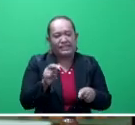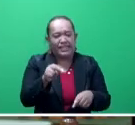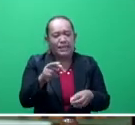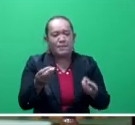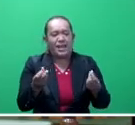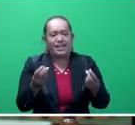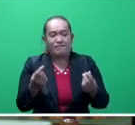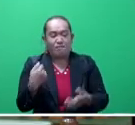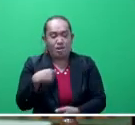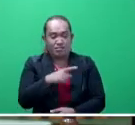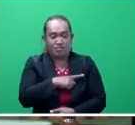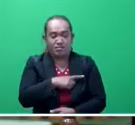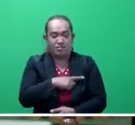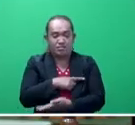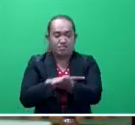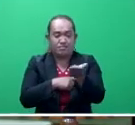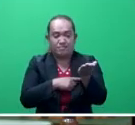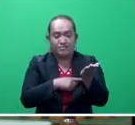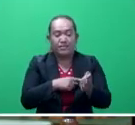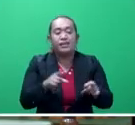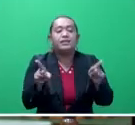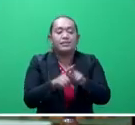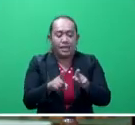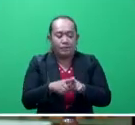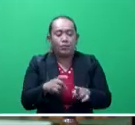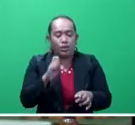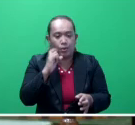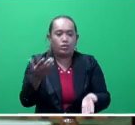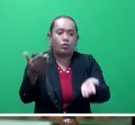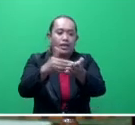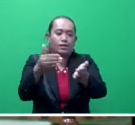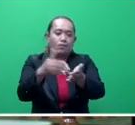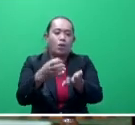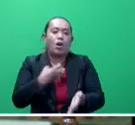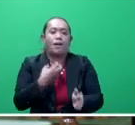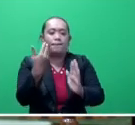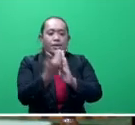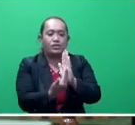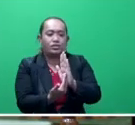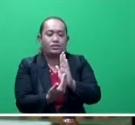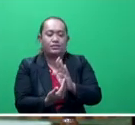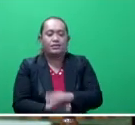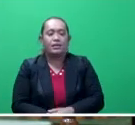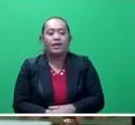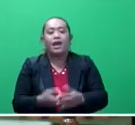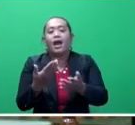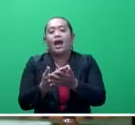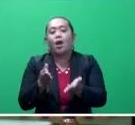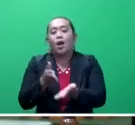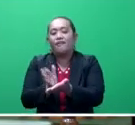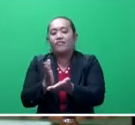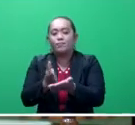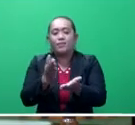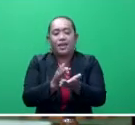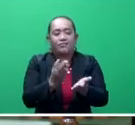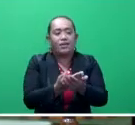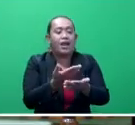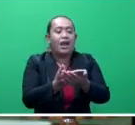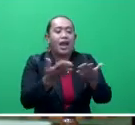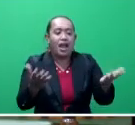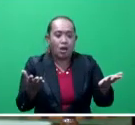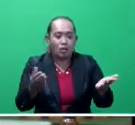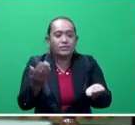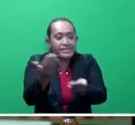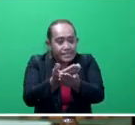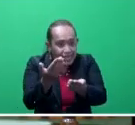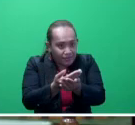economy. We are introducing a number of measures to continue that flexibility for FNPF members while preserving the integrity of